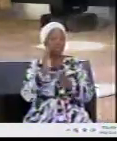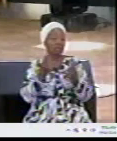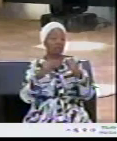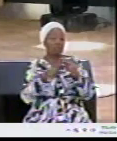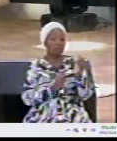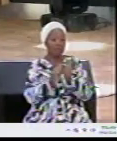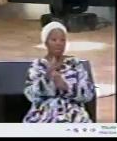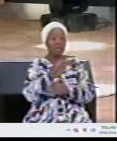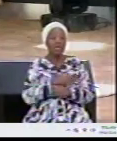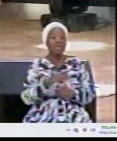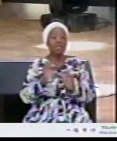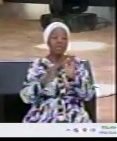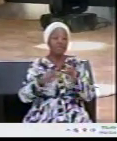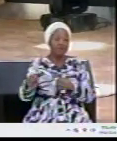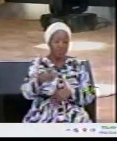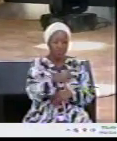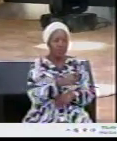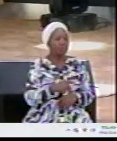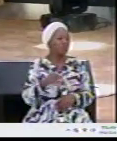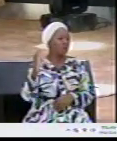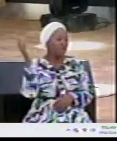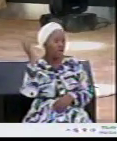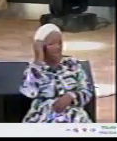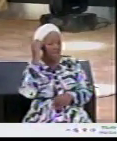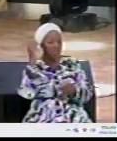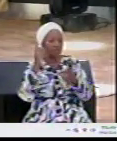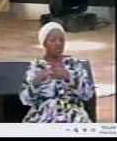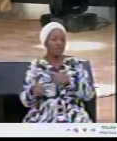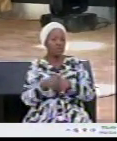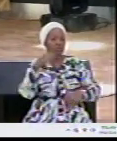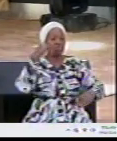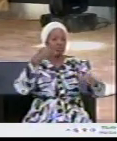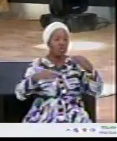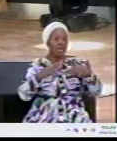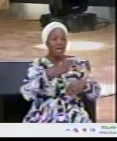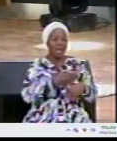ye hearken to these judgments and